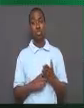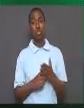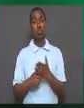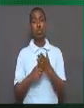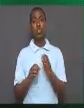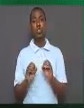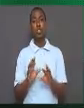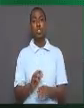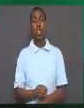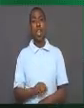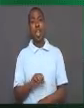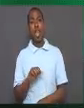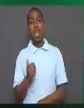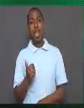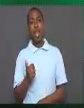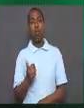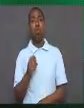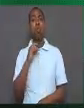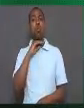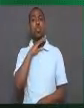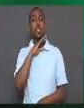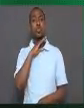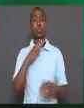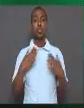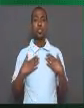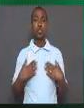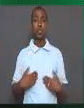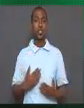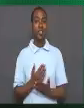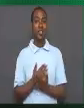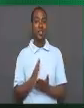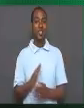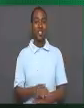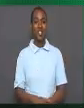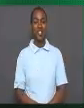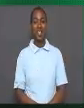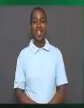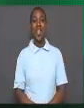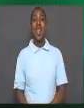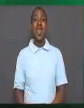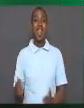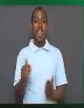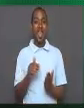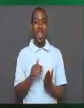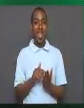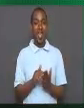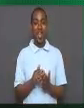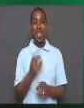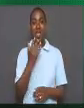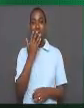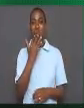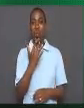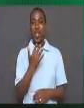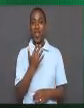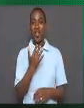It also removes wastes from the body. As well, blood helps to